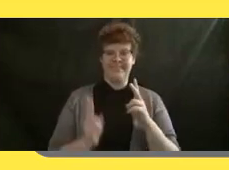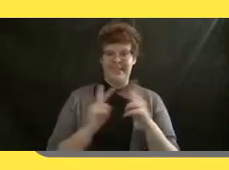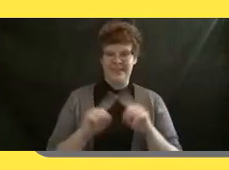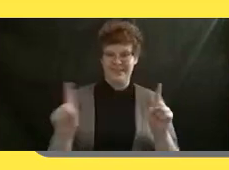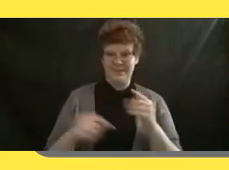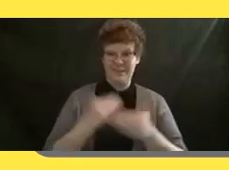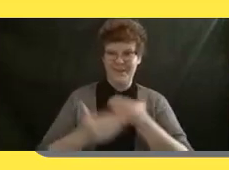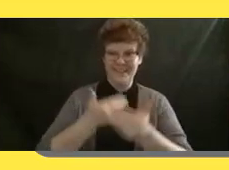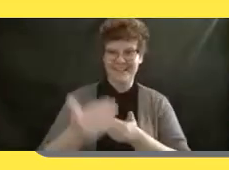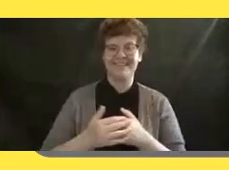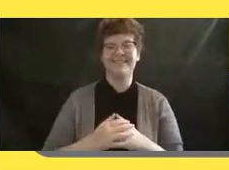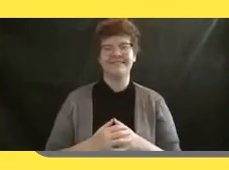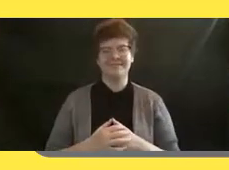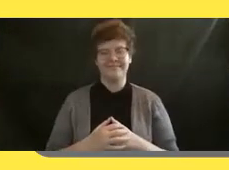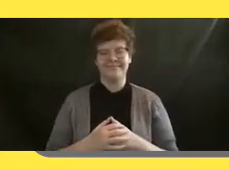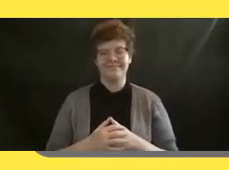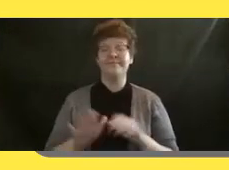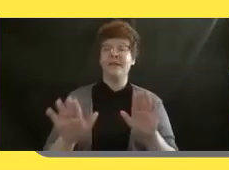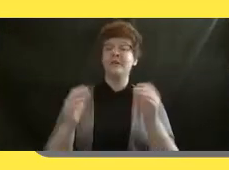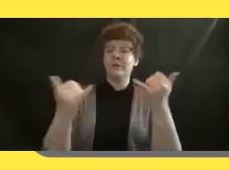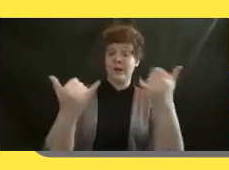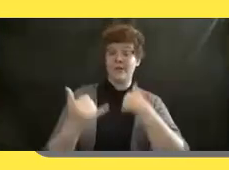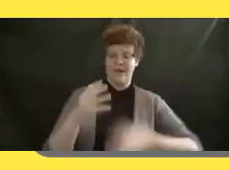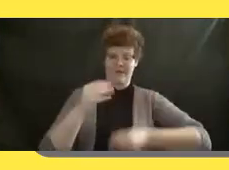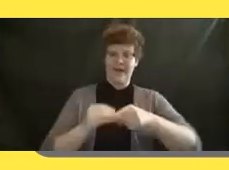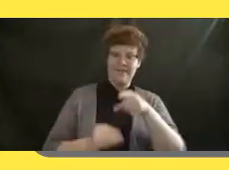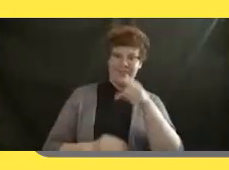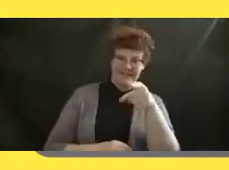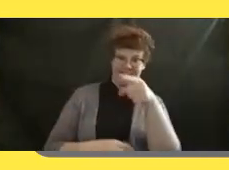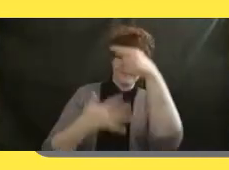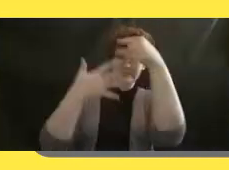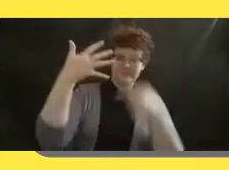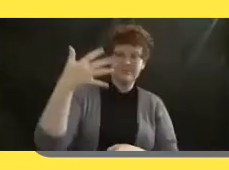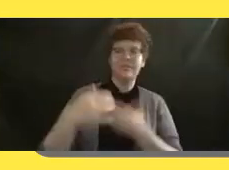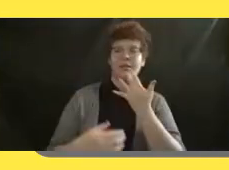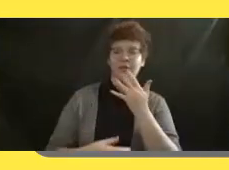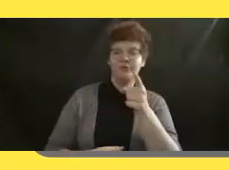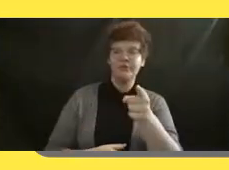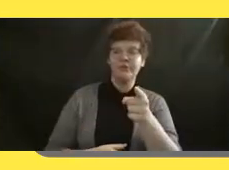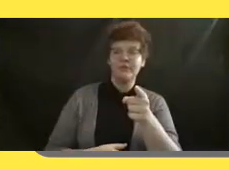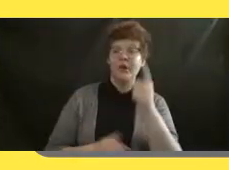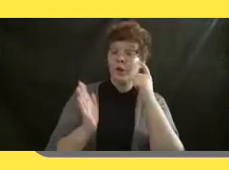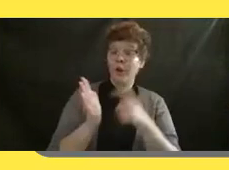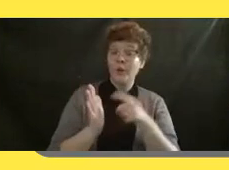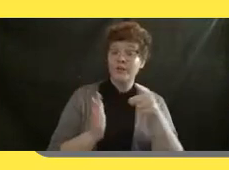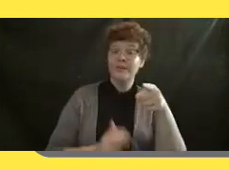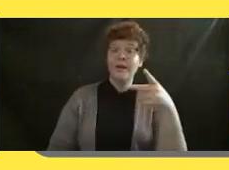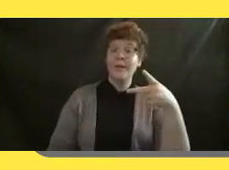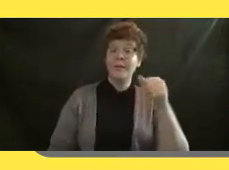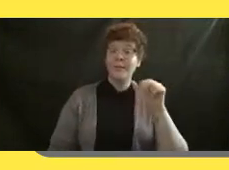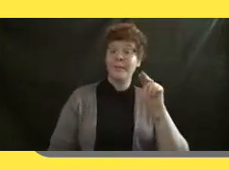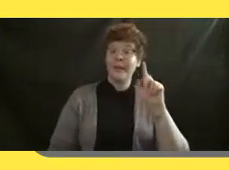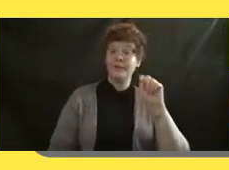do now is that, now that I've added that, is that if you look in here, you'll notice that the Pantone color has been